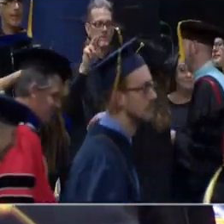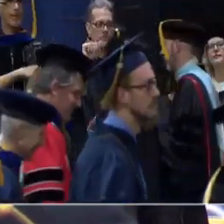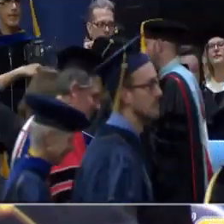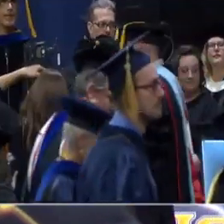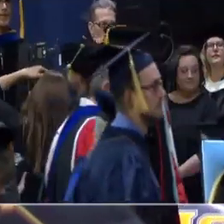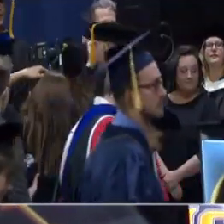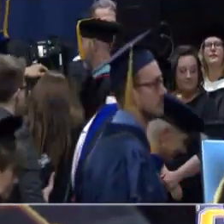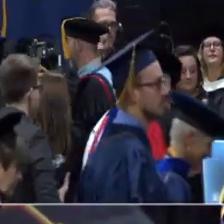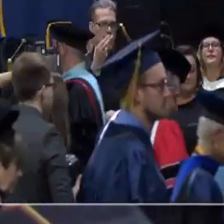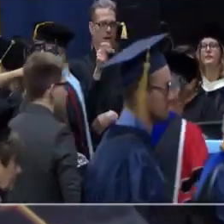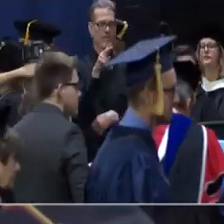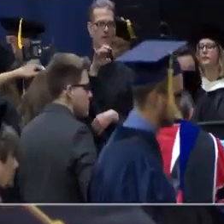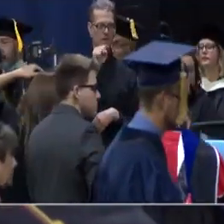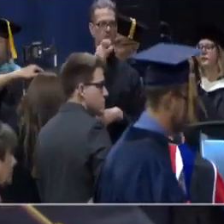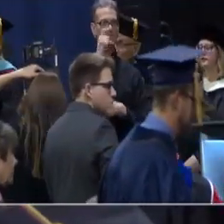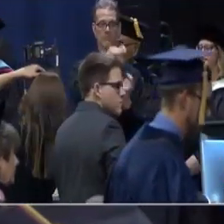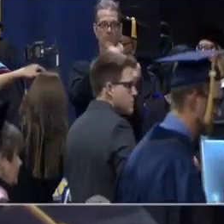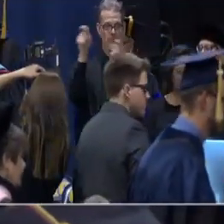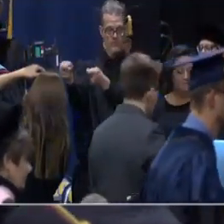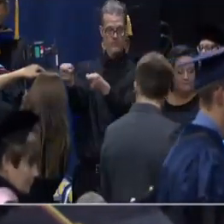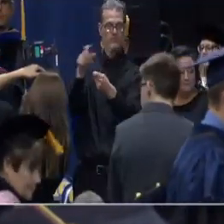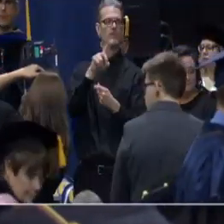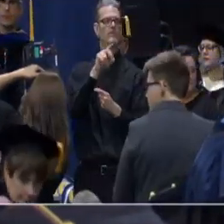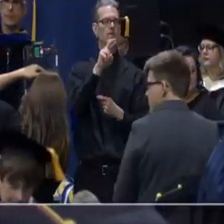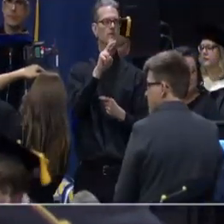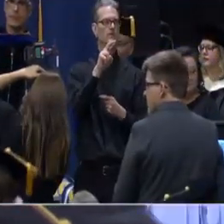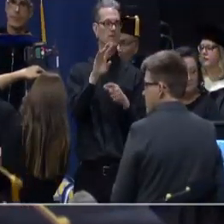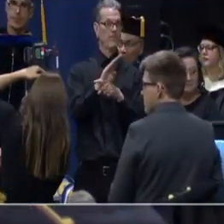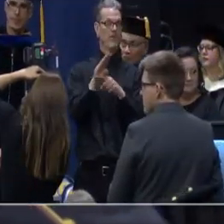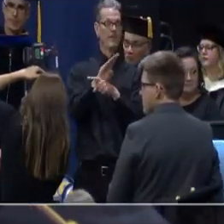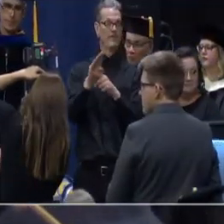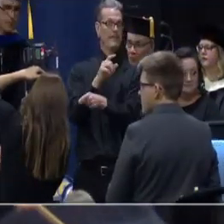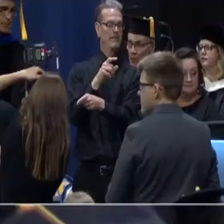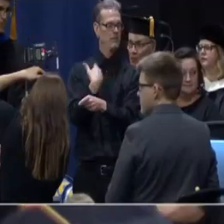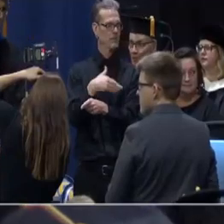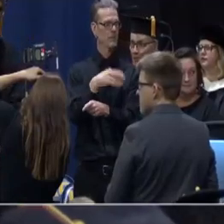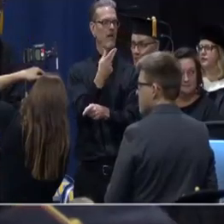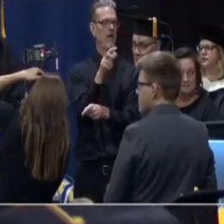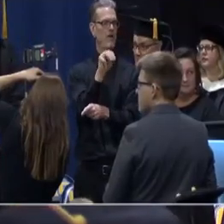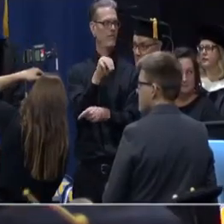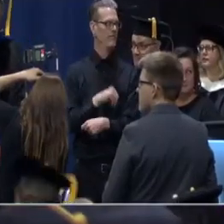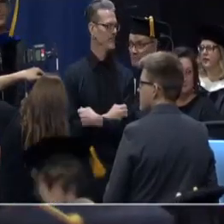being hooded by the research professor, Dr. Very Busy Helm.